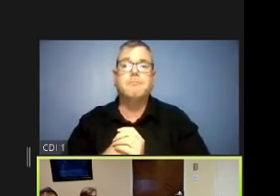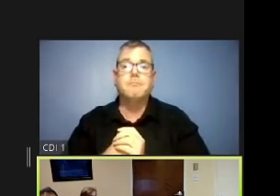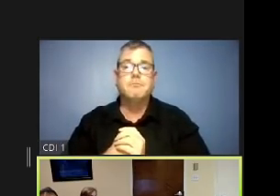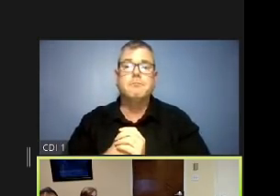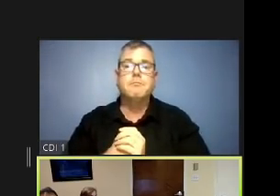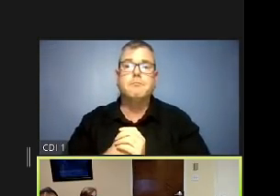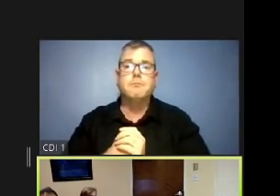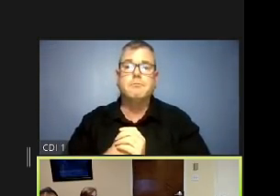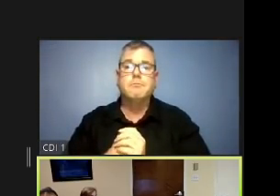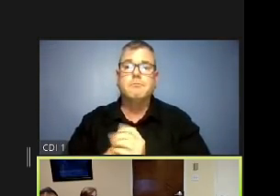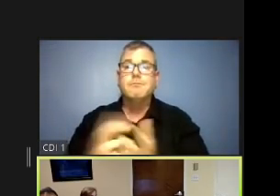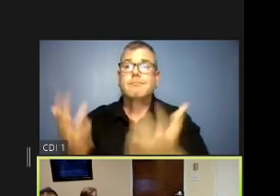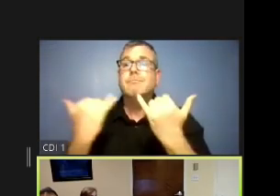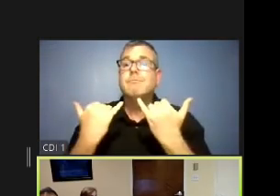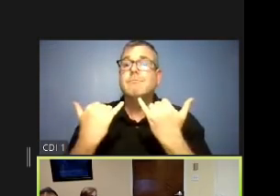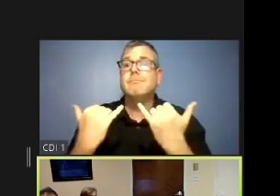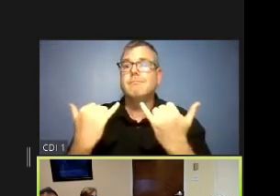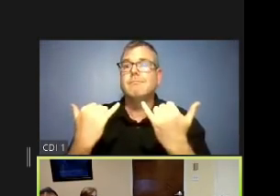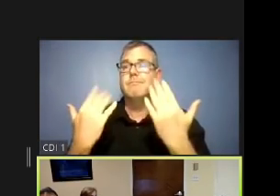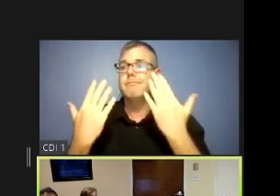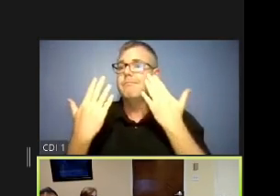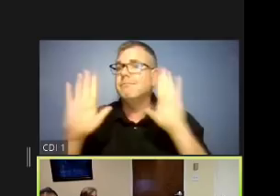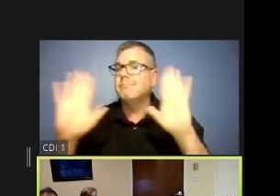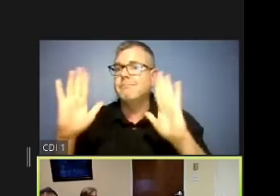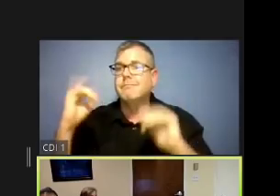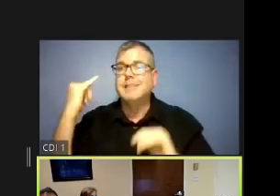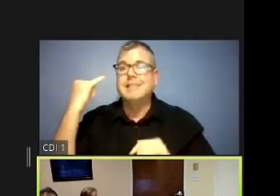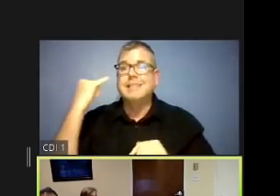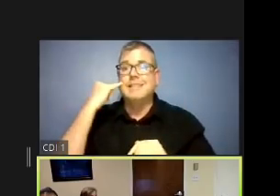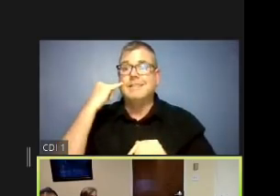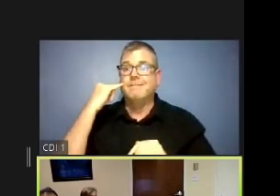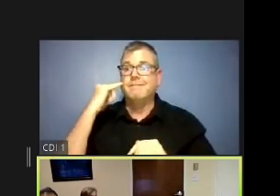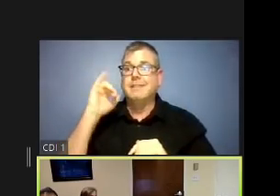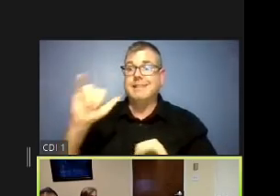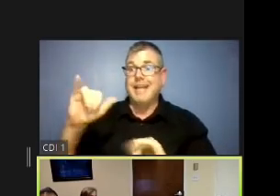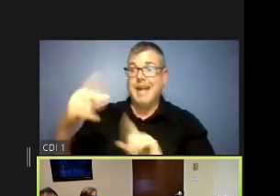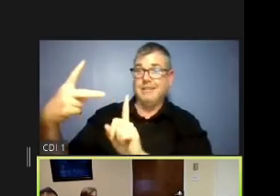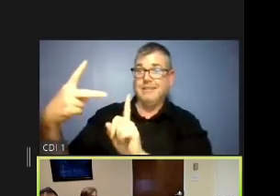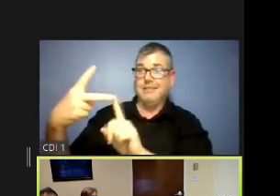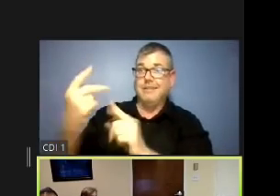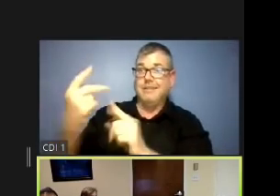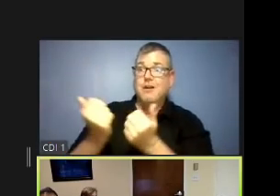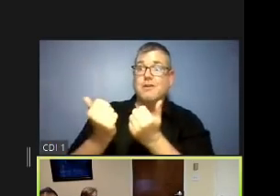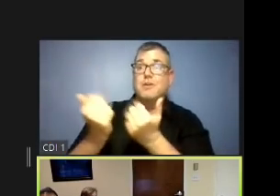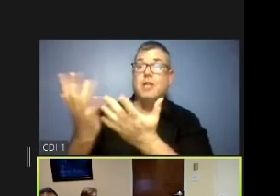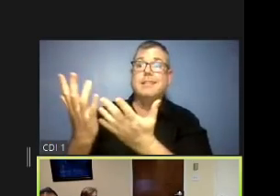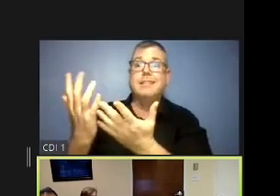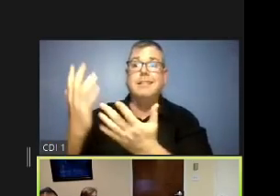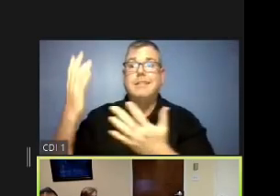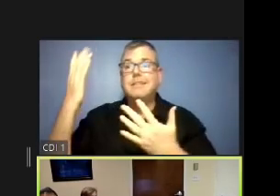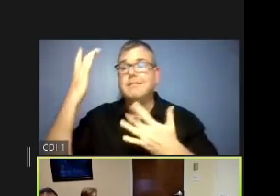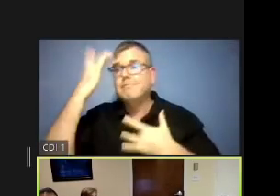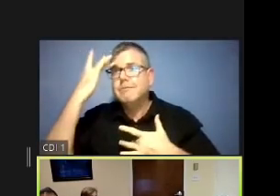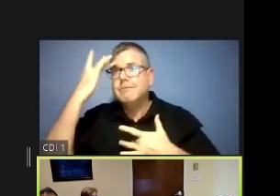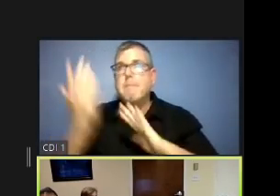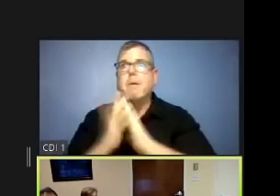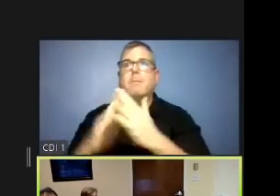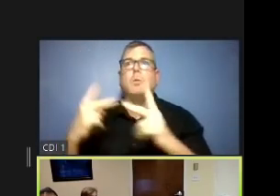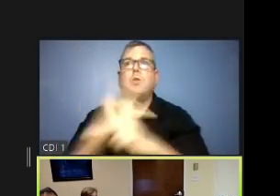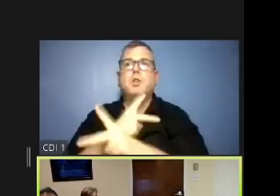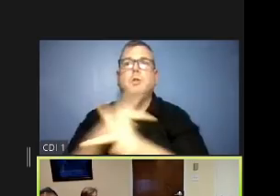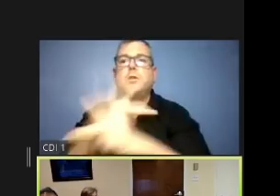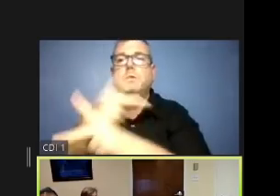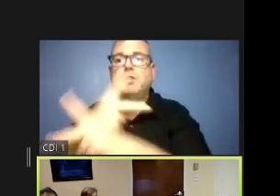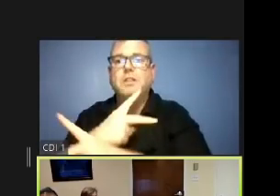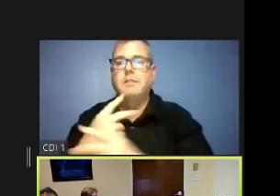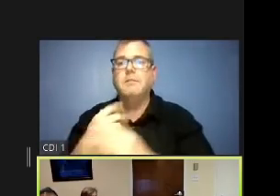causes the disease to be more severe or it causes the disease to become more transmissible, or if it will affect its treatment. But